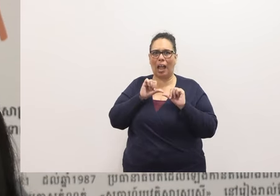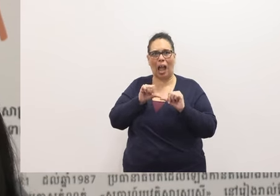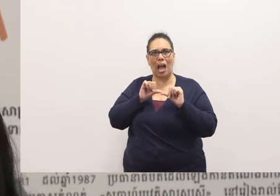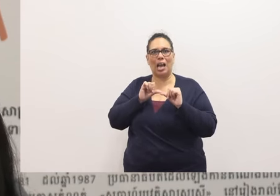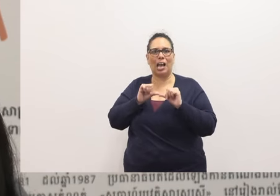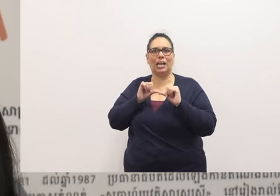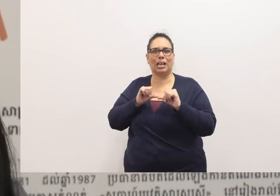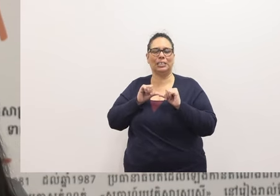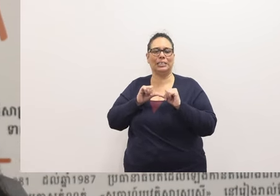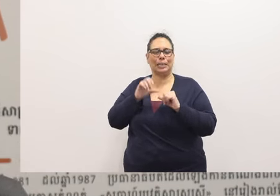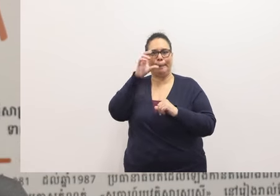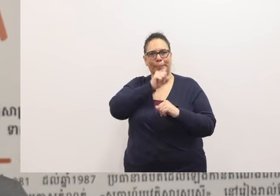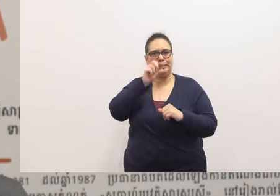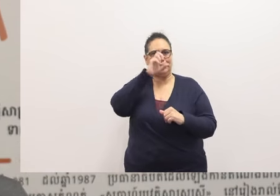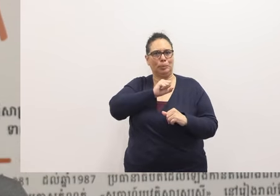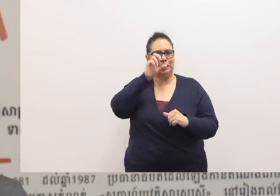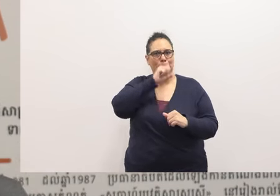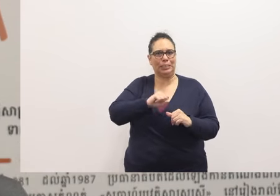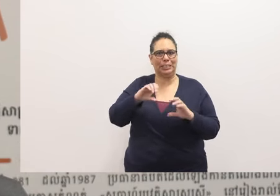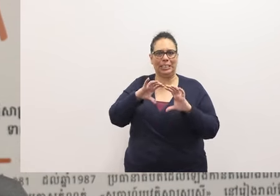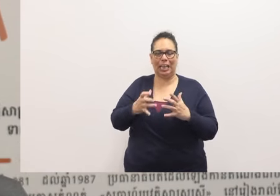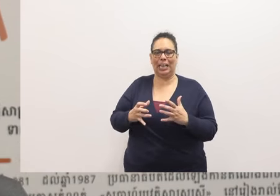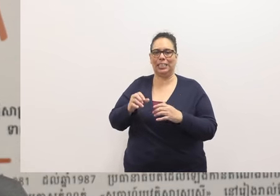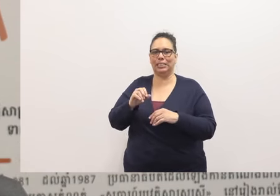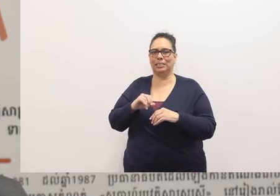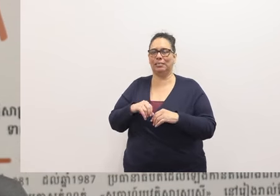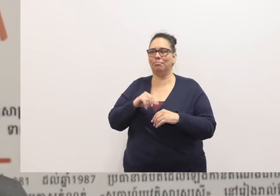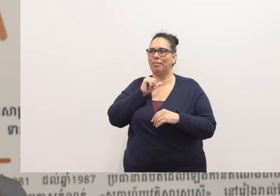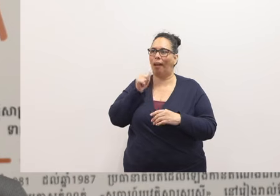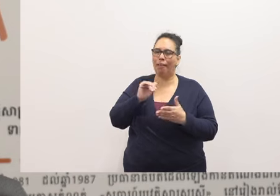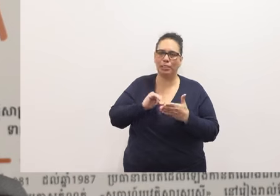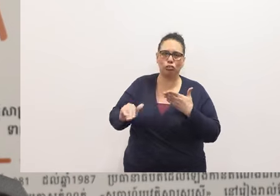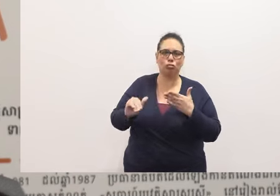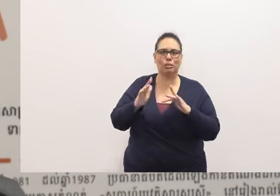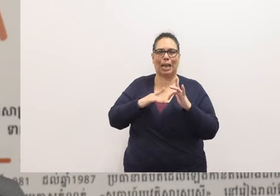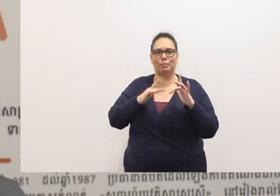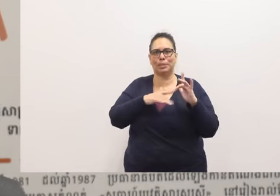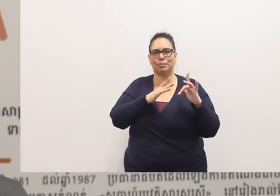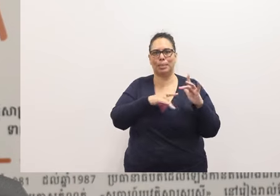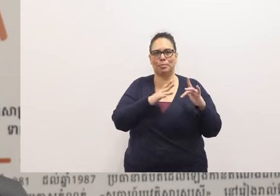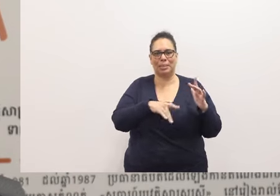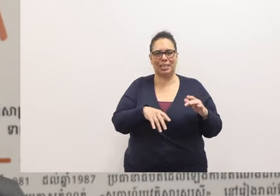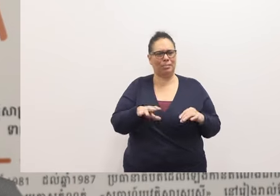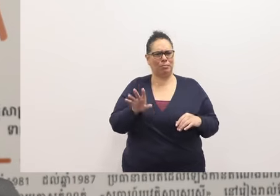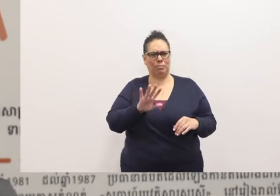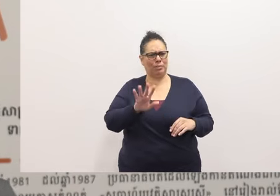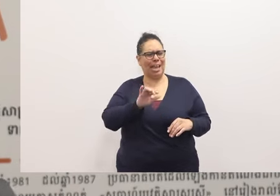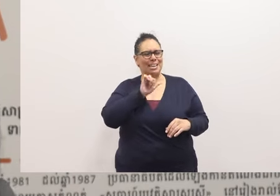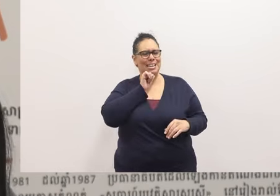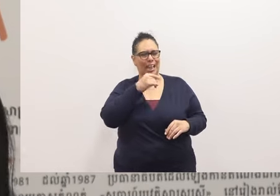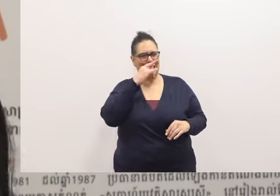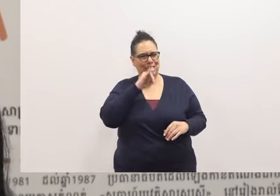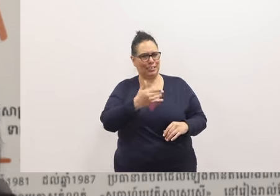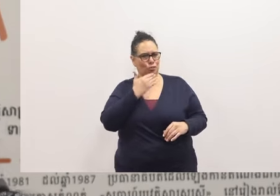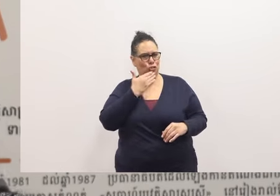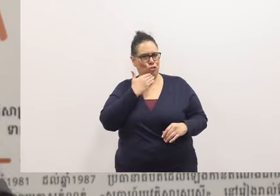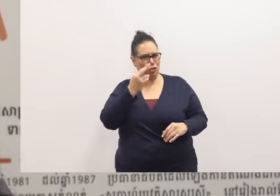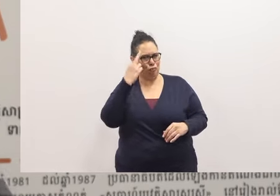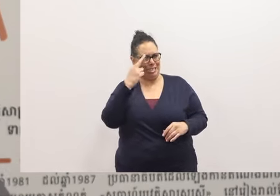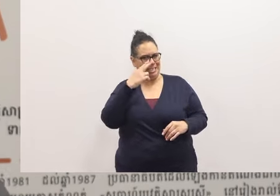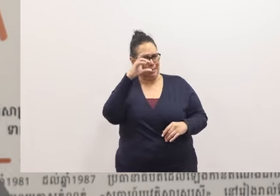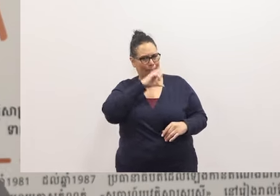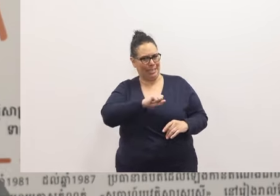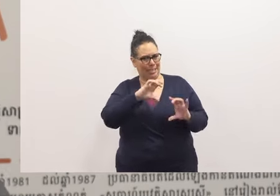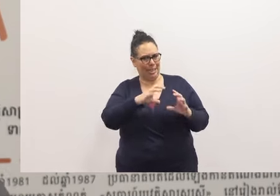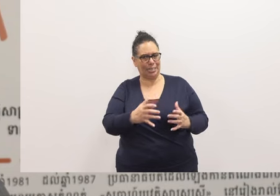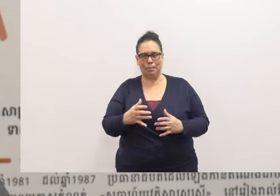missing class, you know, have unexcused absences, and not the kids that, for good reasons, miss class, but